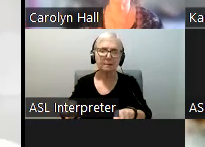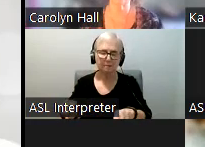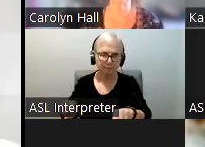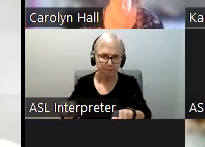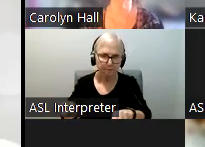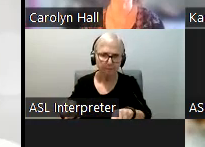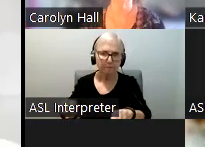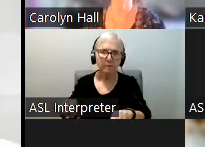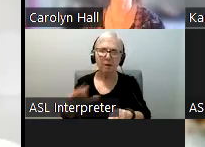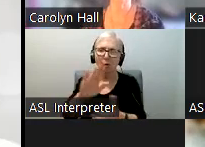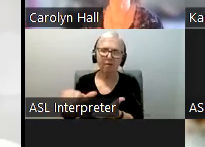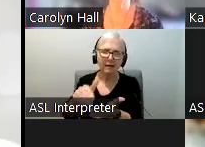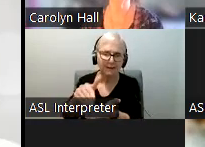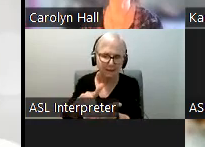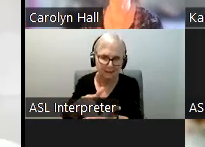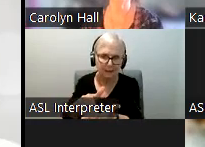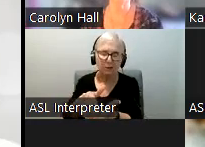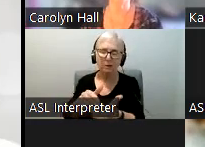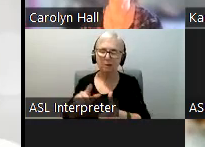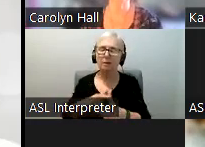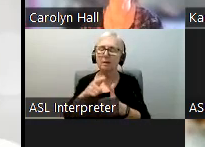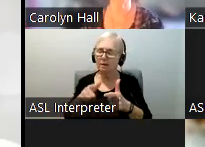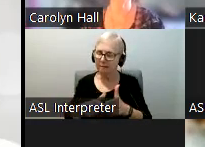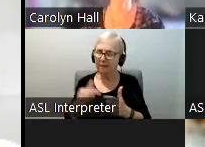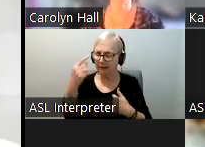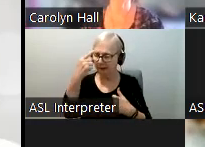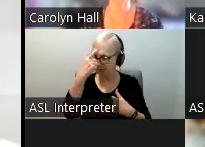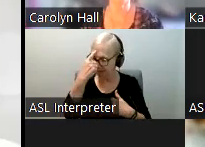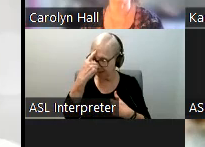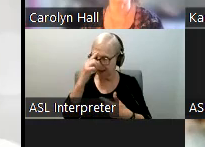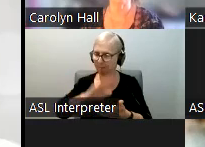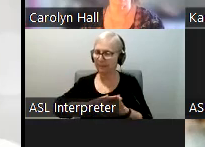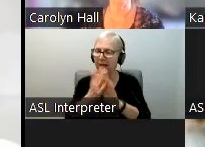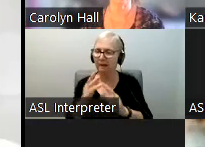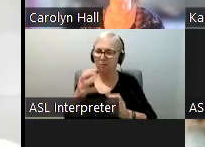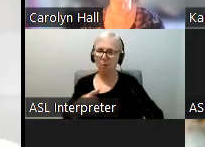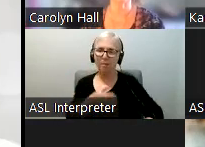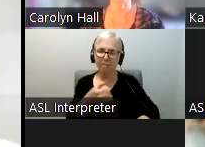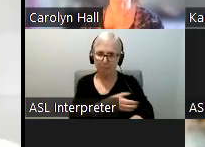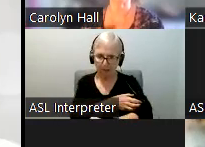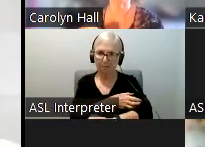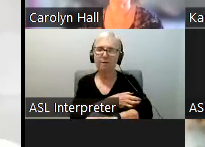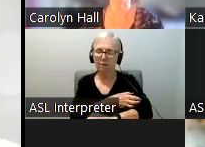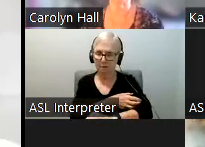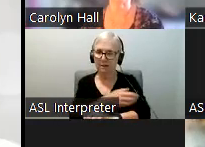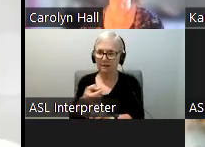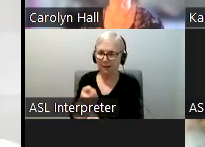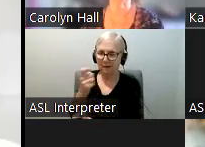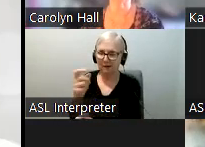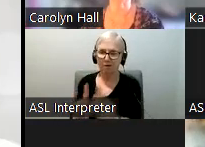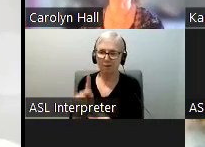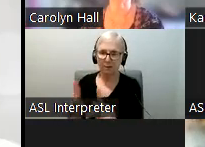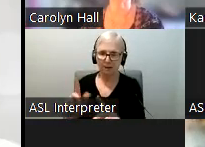that center, then I think it becomes more powerful, right? Because it's coming from the people with